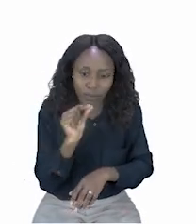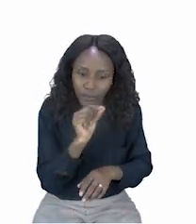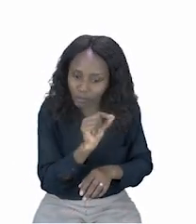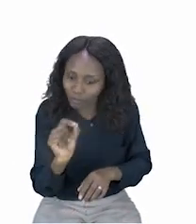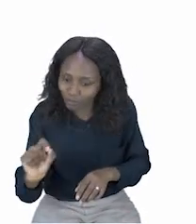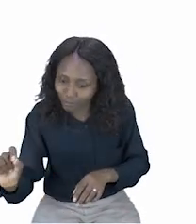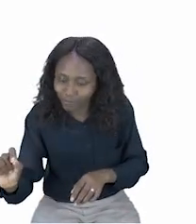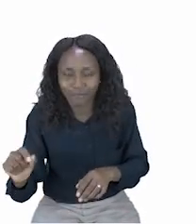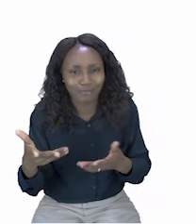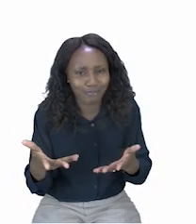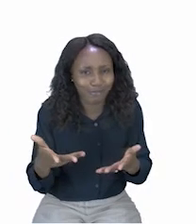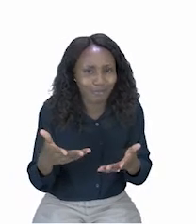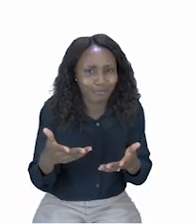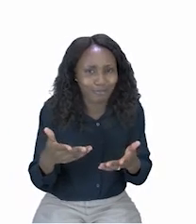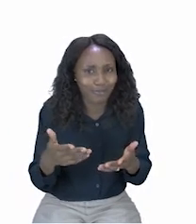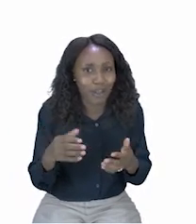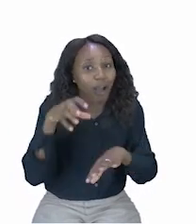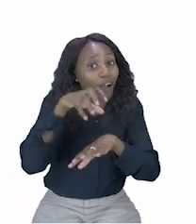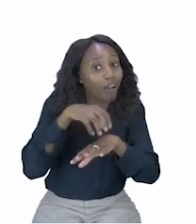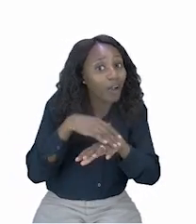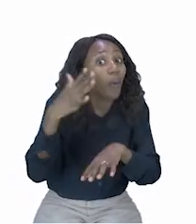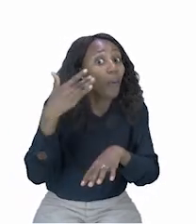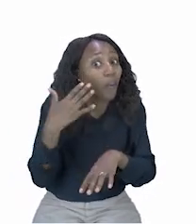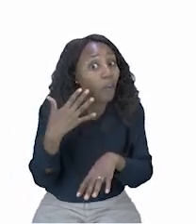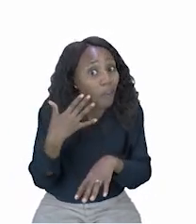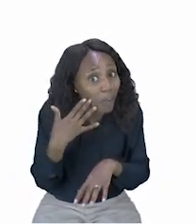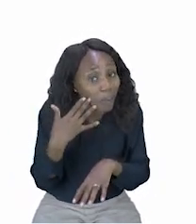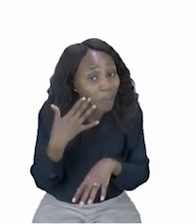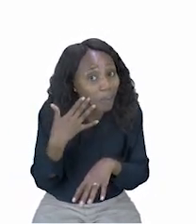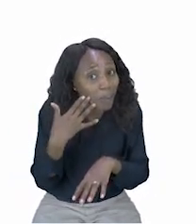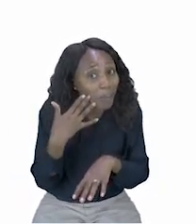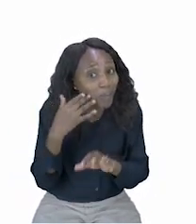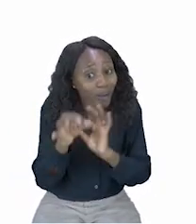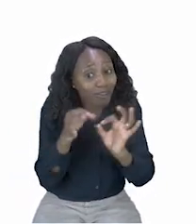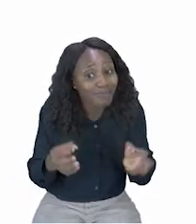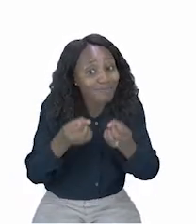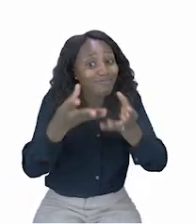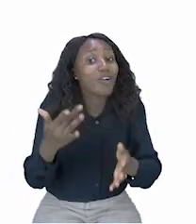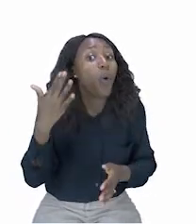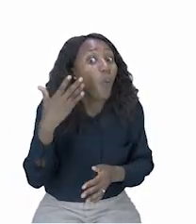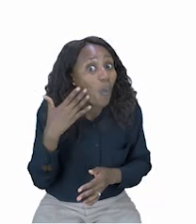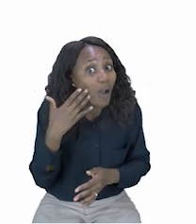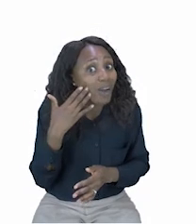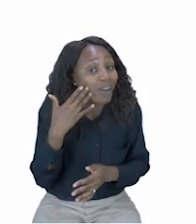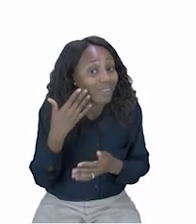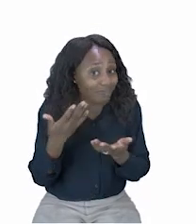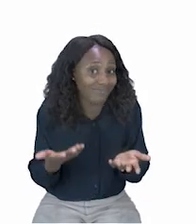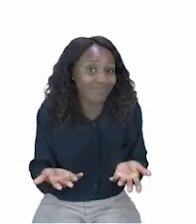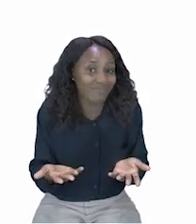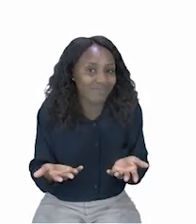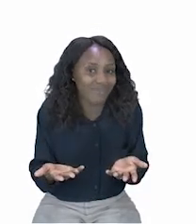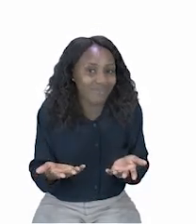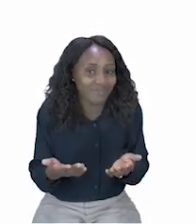us, when are we going to bring the cakes and when are we going to give you presents? And then